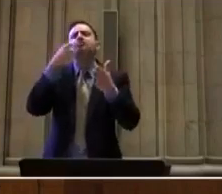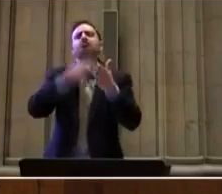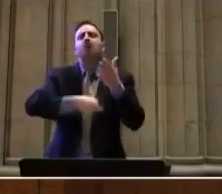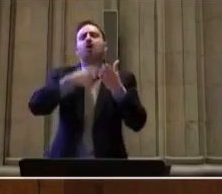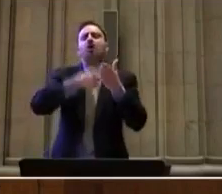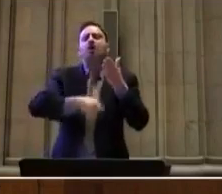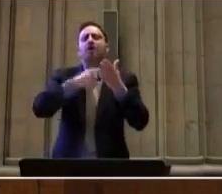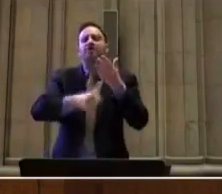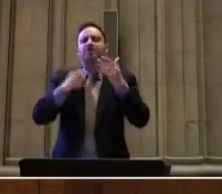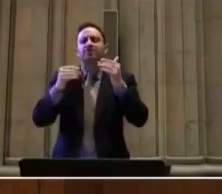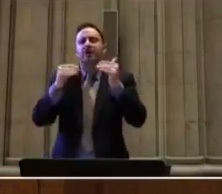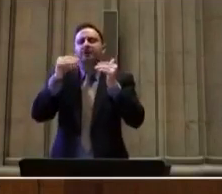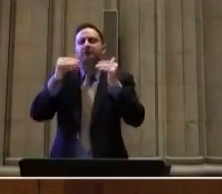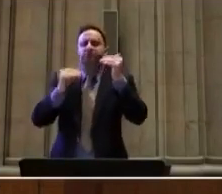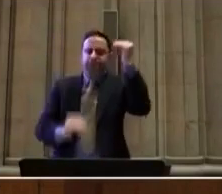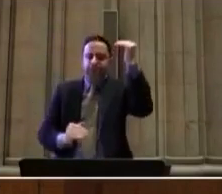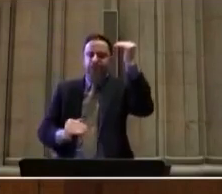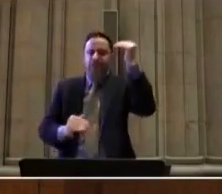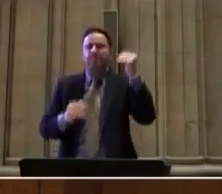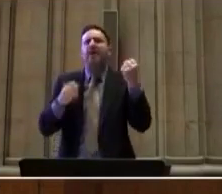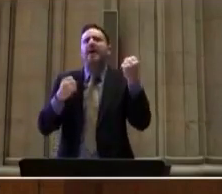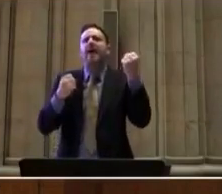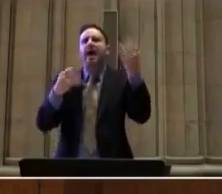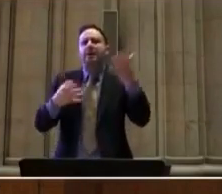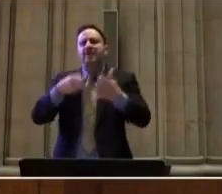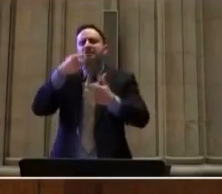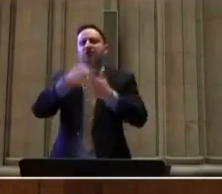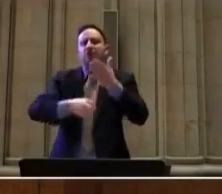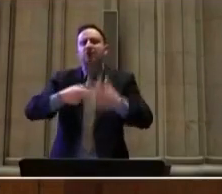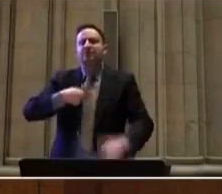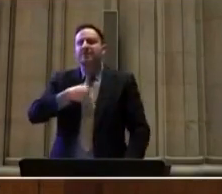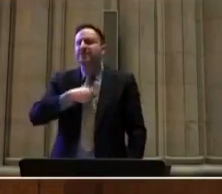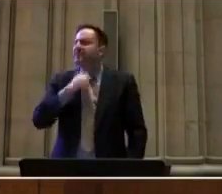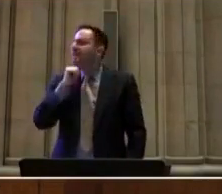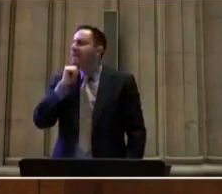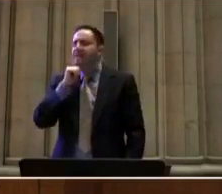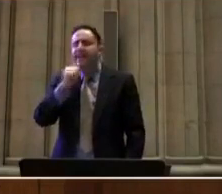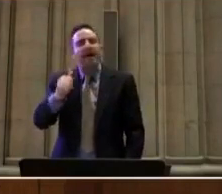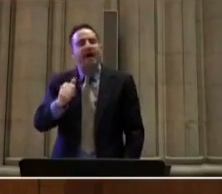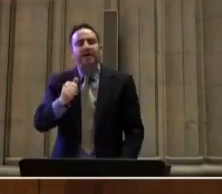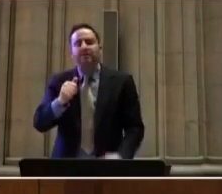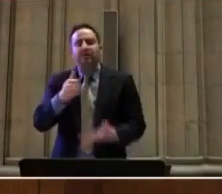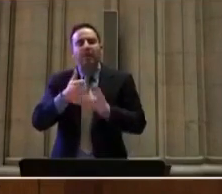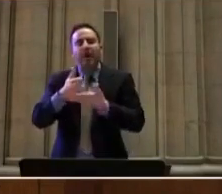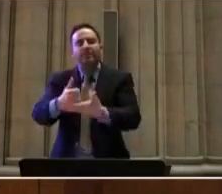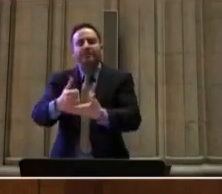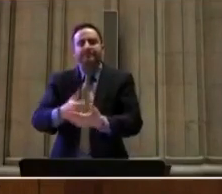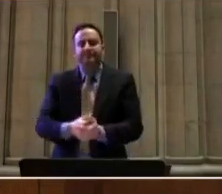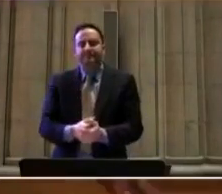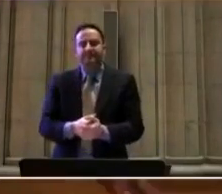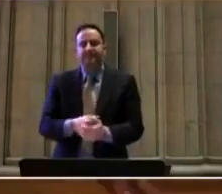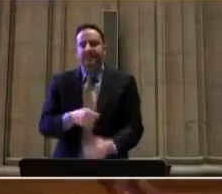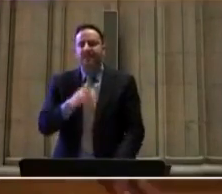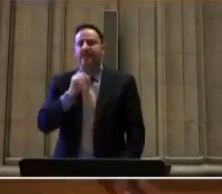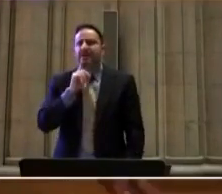address inequality, but how much has it cost us not to? It is the truth Aretha